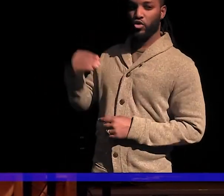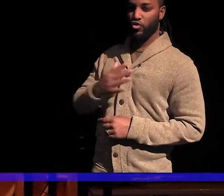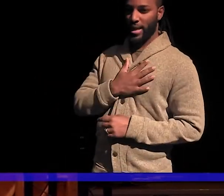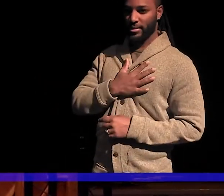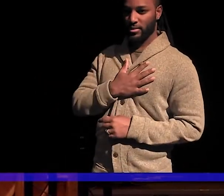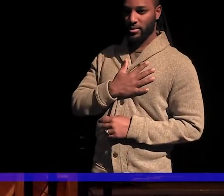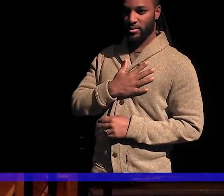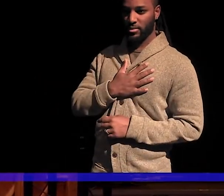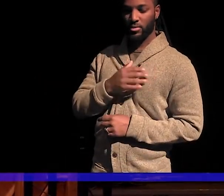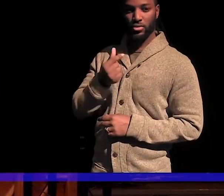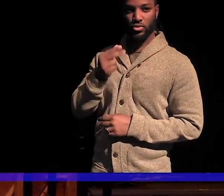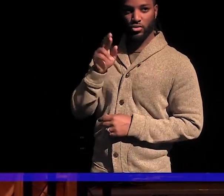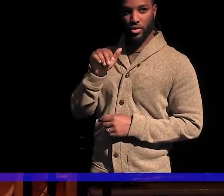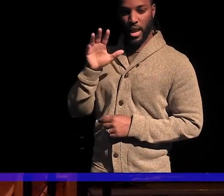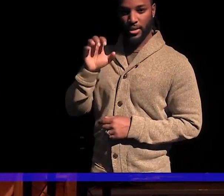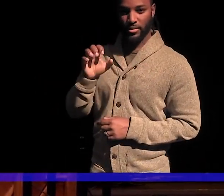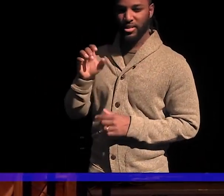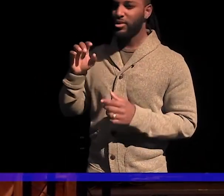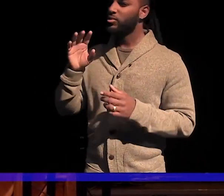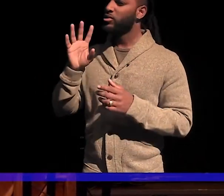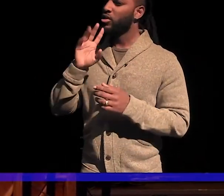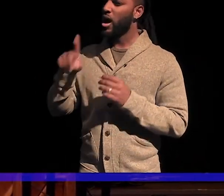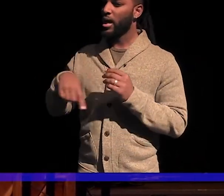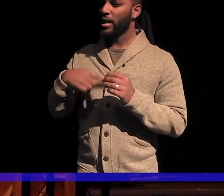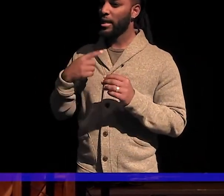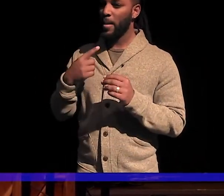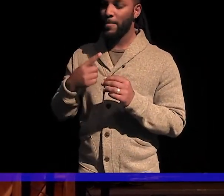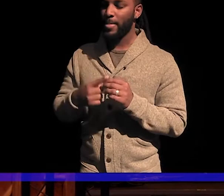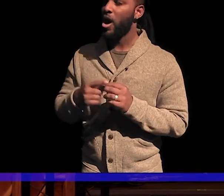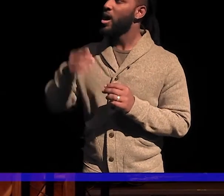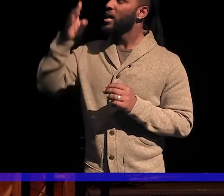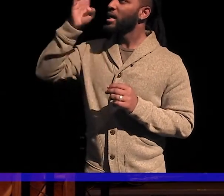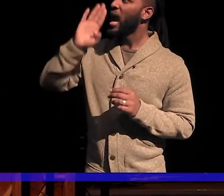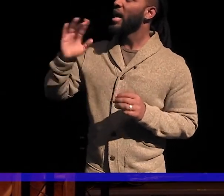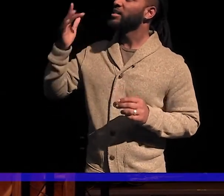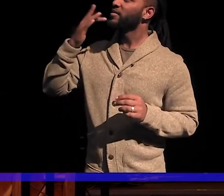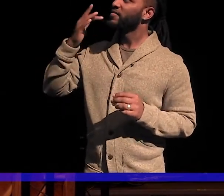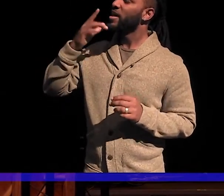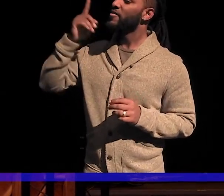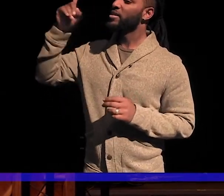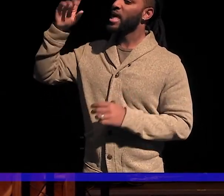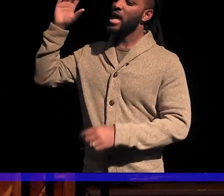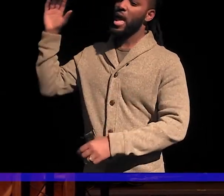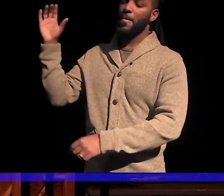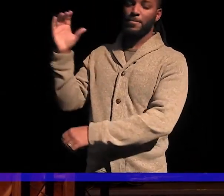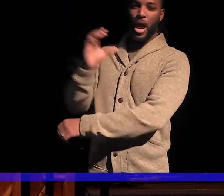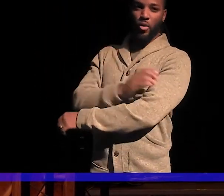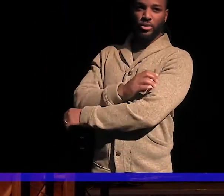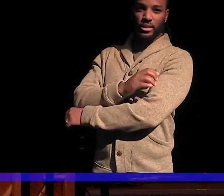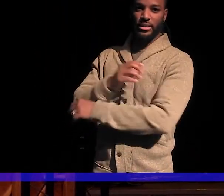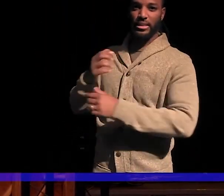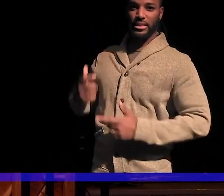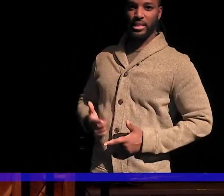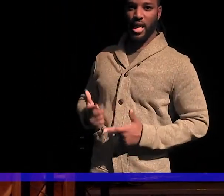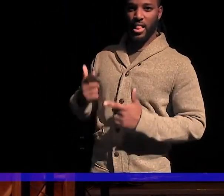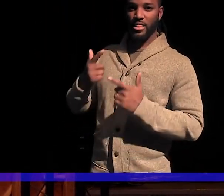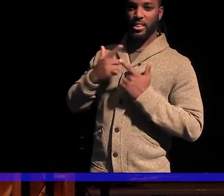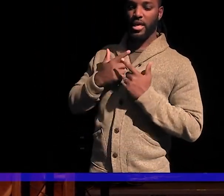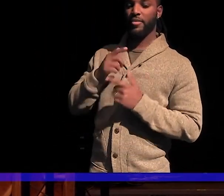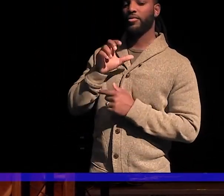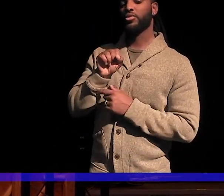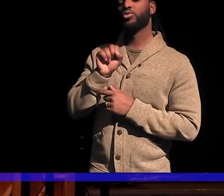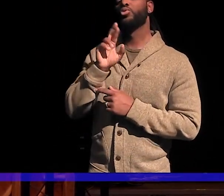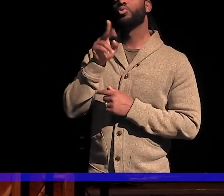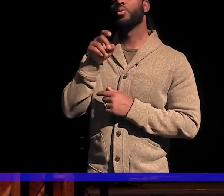it's speaking about here is the unmerited favor of God that empowers us to live